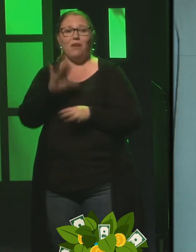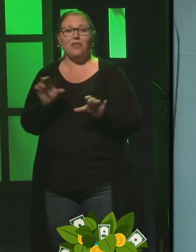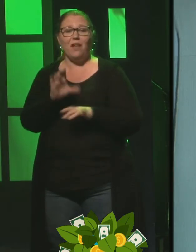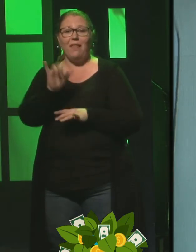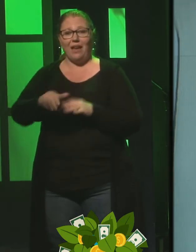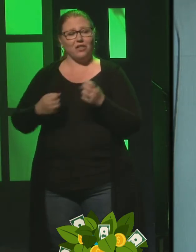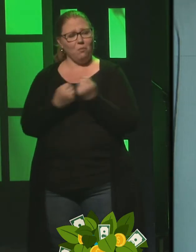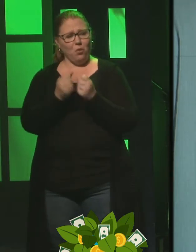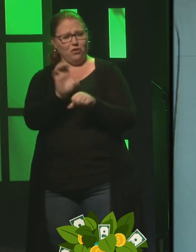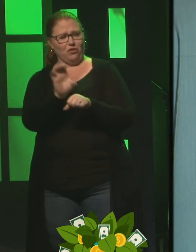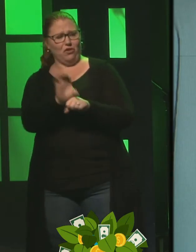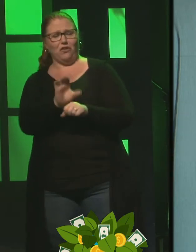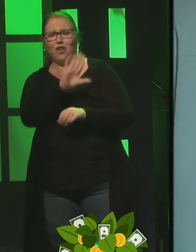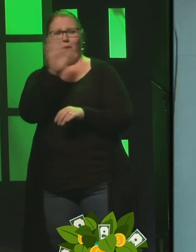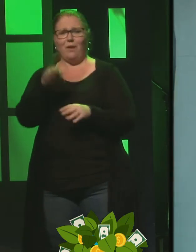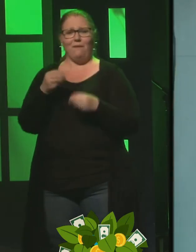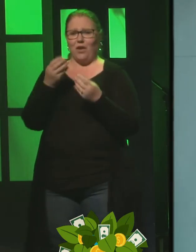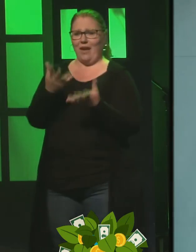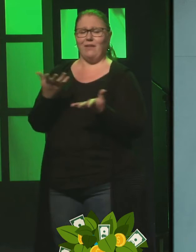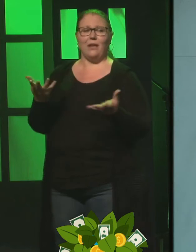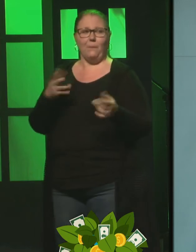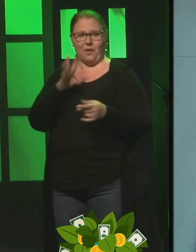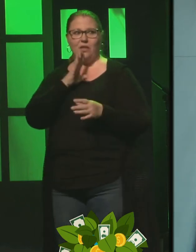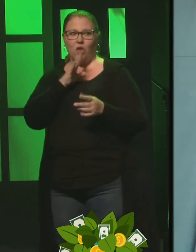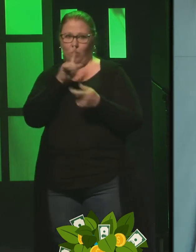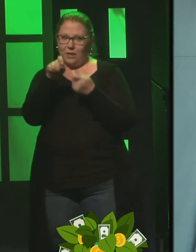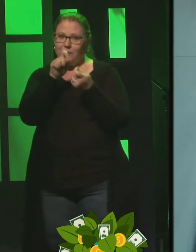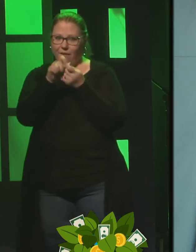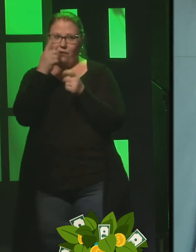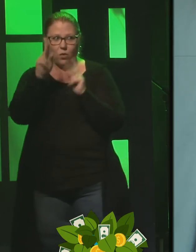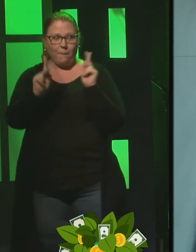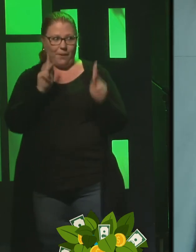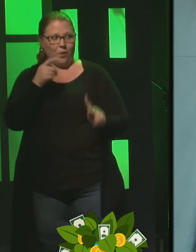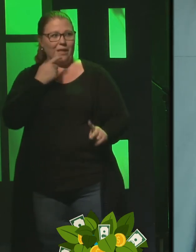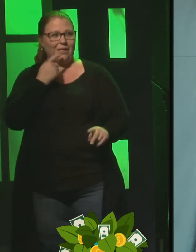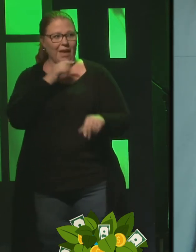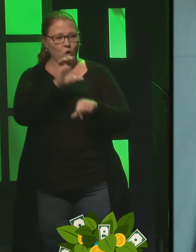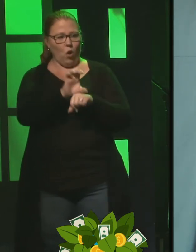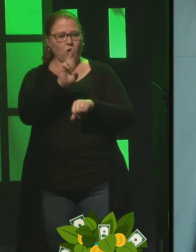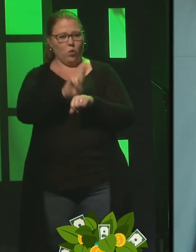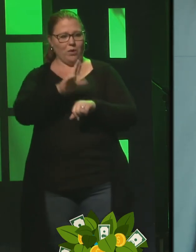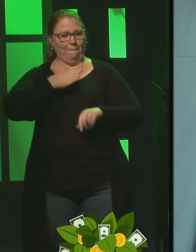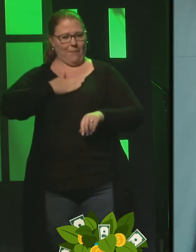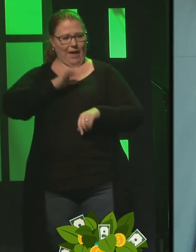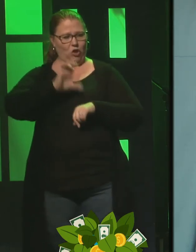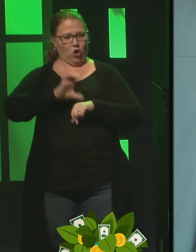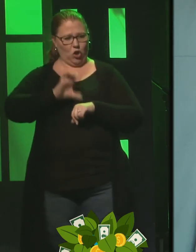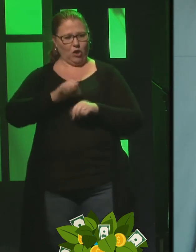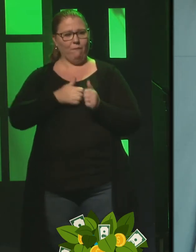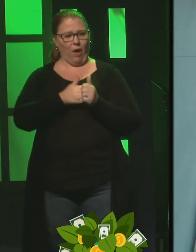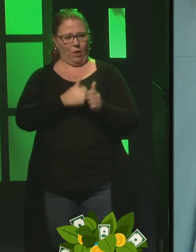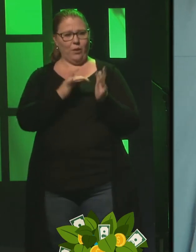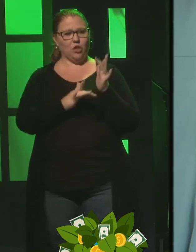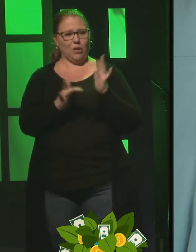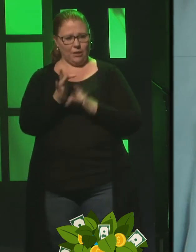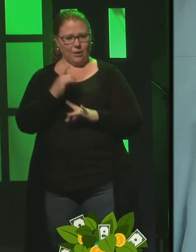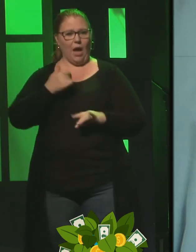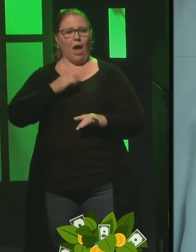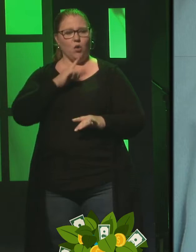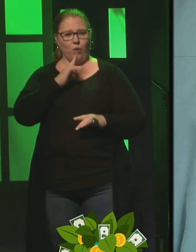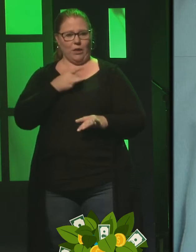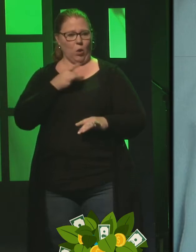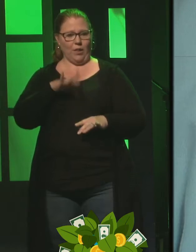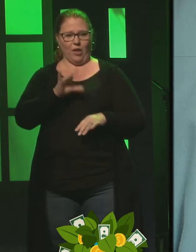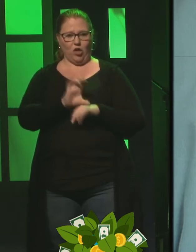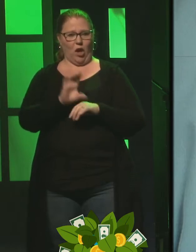to support your church, you've never given. Now, let me just talk very specifically to those of you that would say, Crossroads is my church. I'm following Jesus. I really don't like